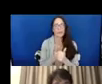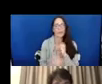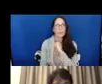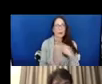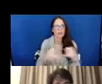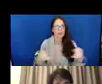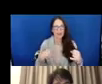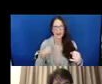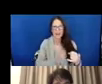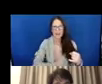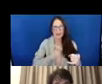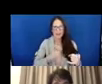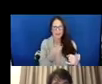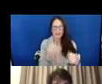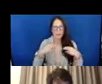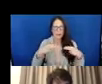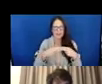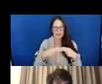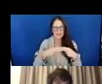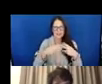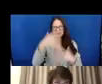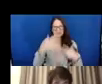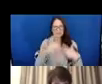out of order. Okay.